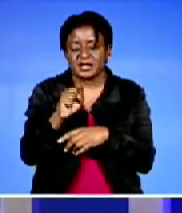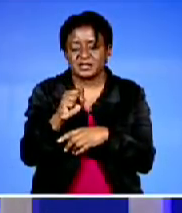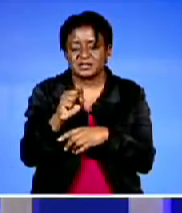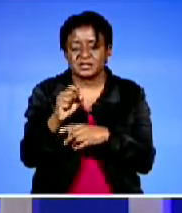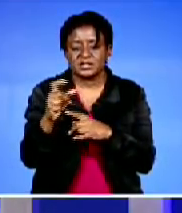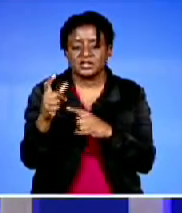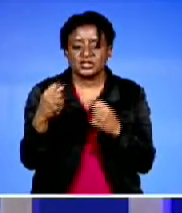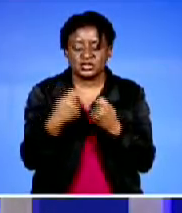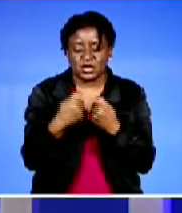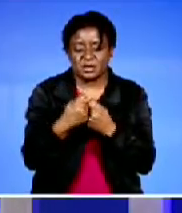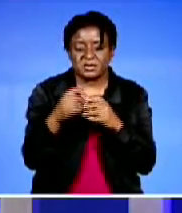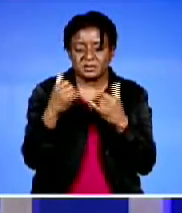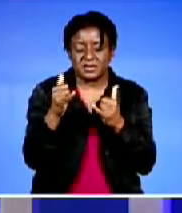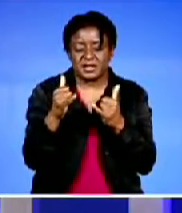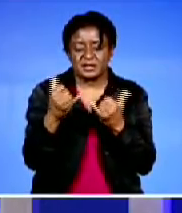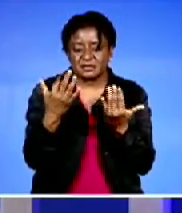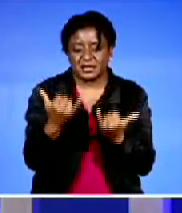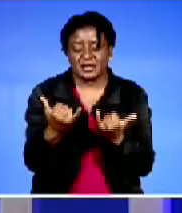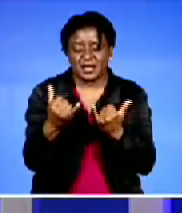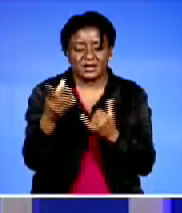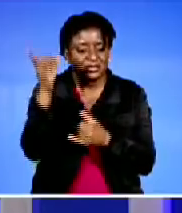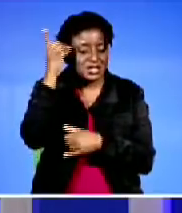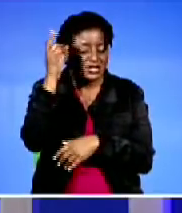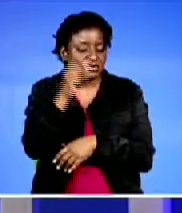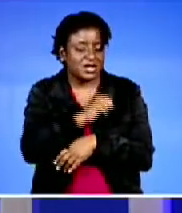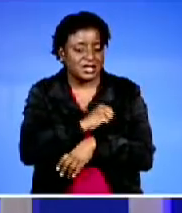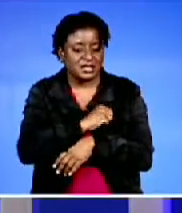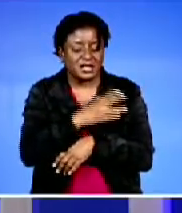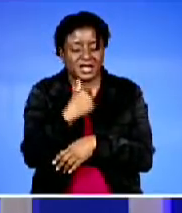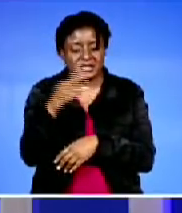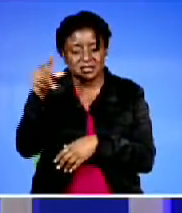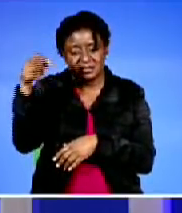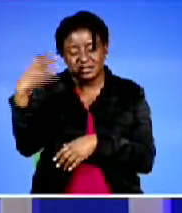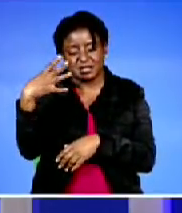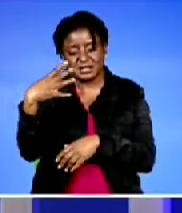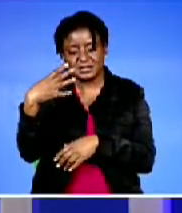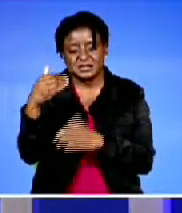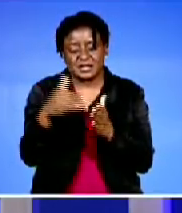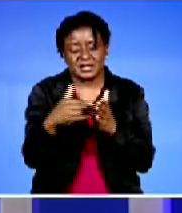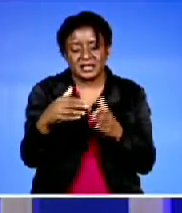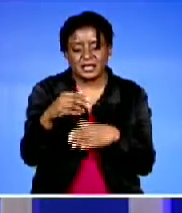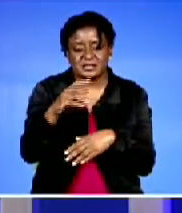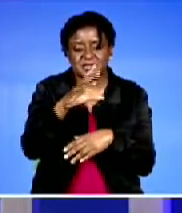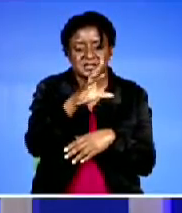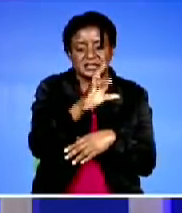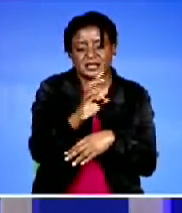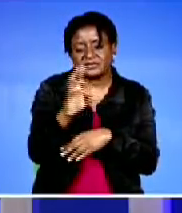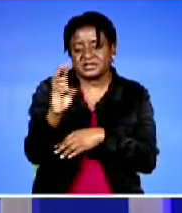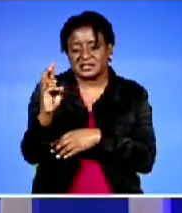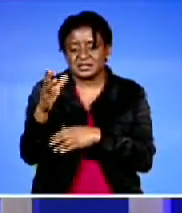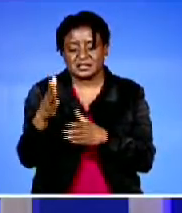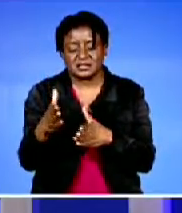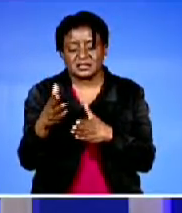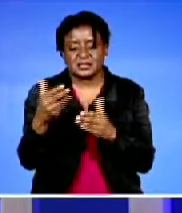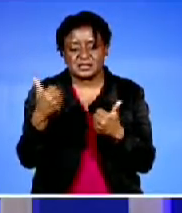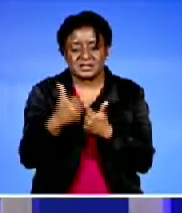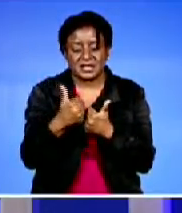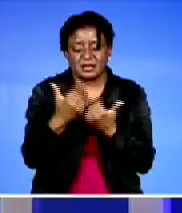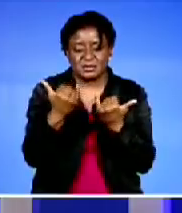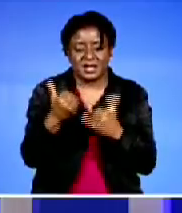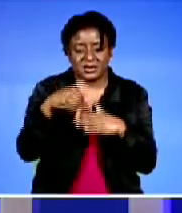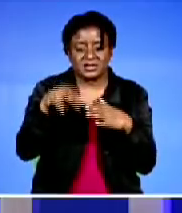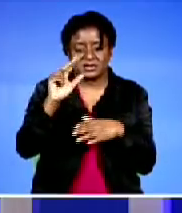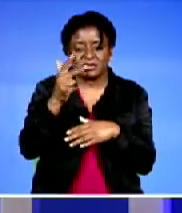this hour. DeAndre Ayton and the undefeated Phoenix Suns up against the winless Philadelphia 76ers. This game currently in the